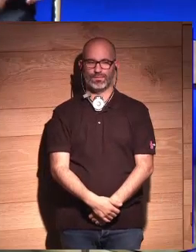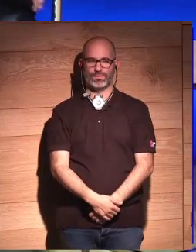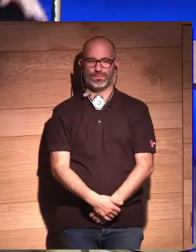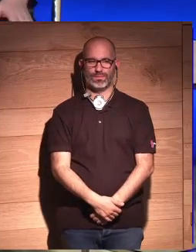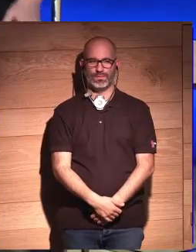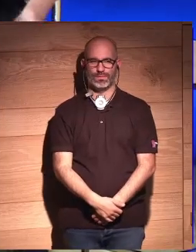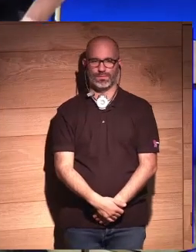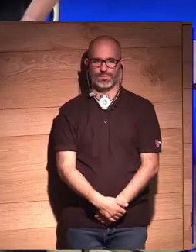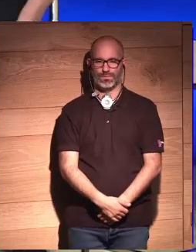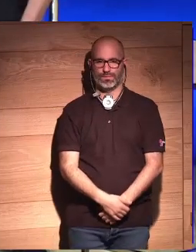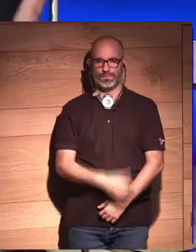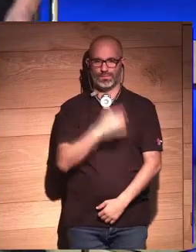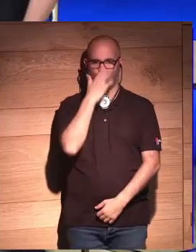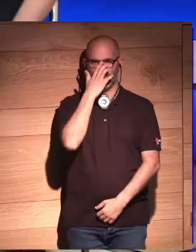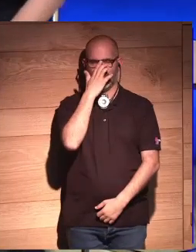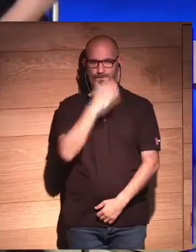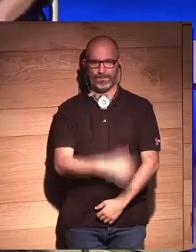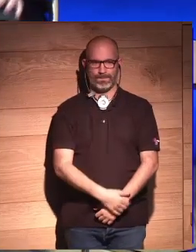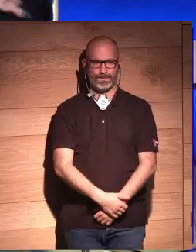Mira, tenemos aquí una persona.